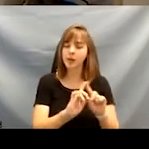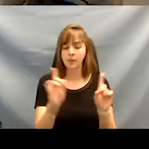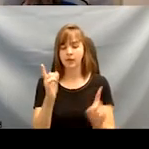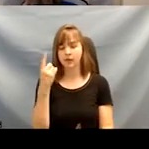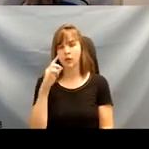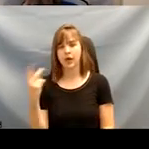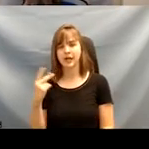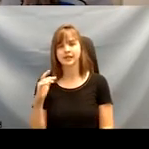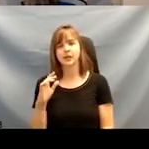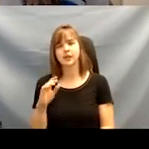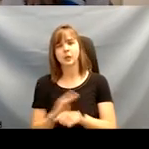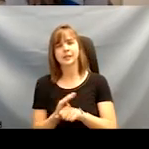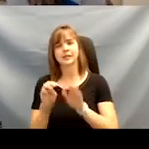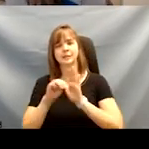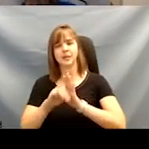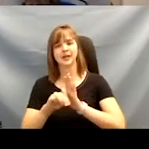is a little strange because